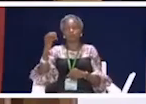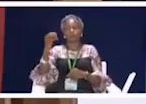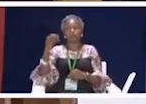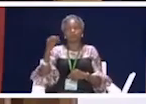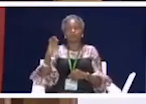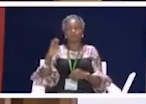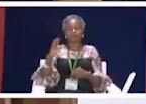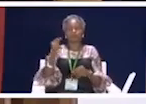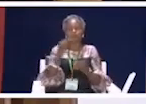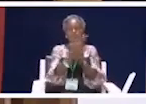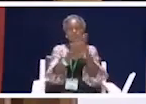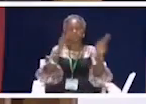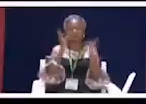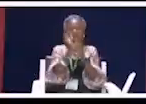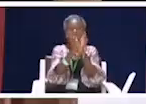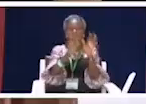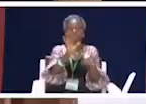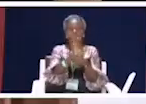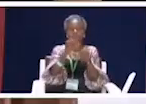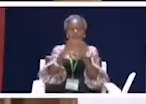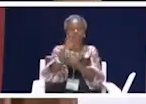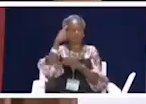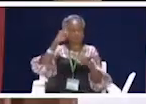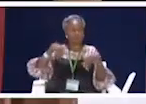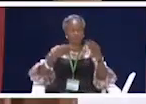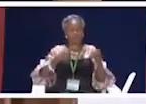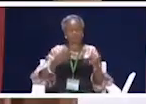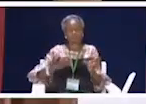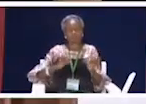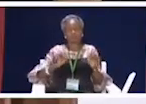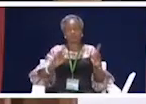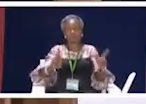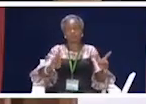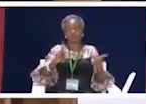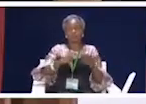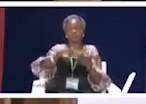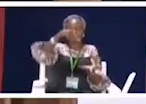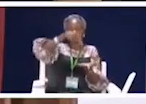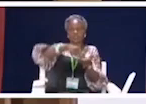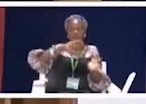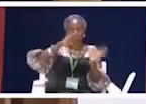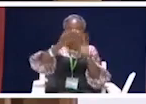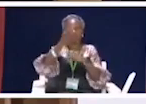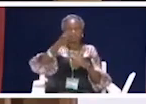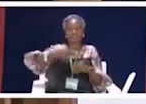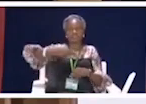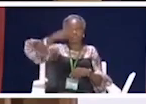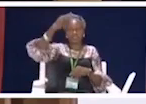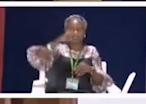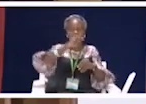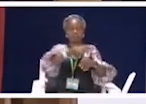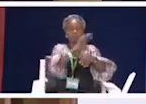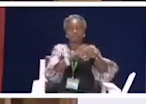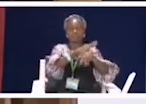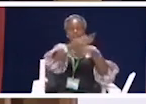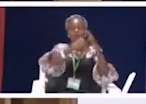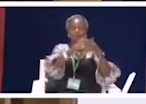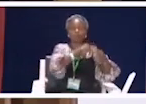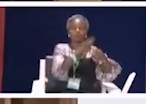Redeemed Christian Church of God, for giving me the opportunity to stand before the high, the mighty, and the almighty God